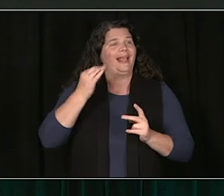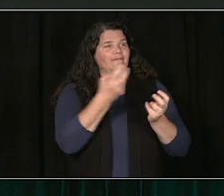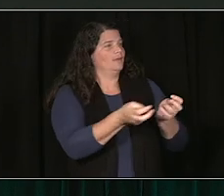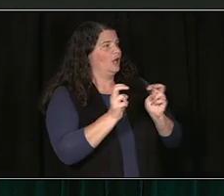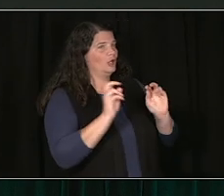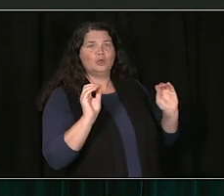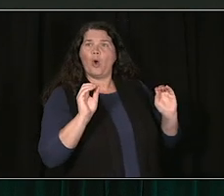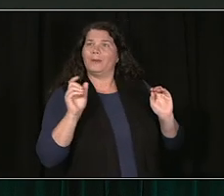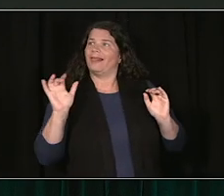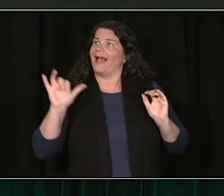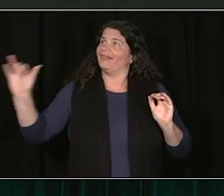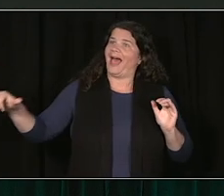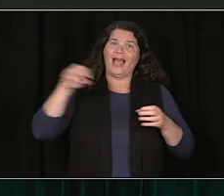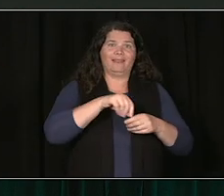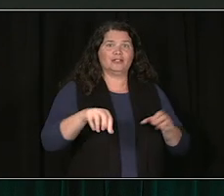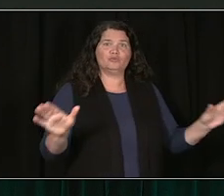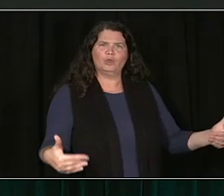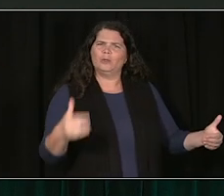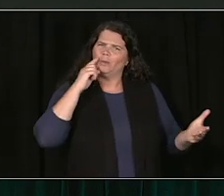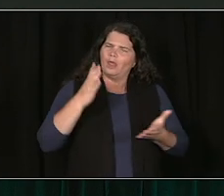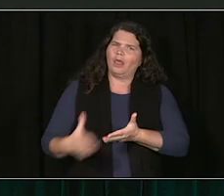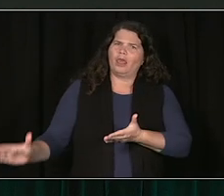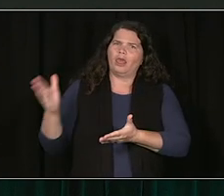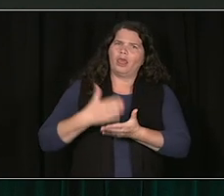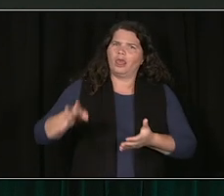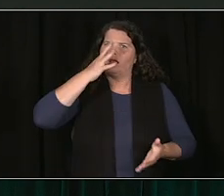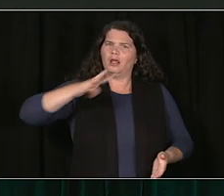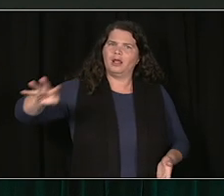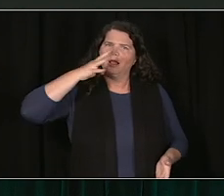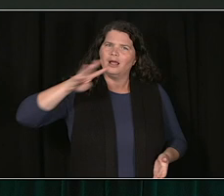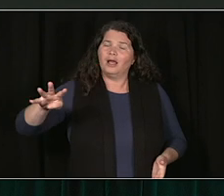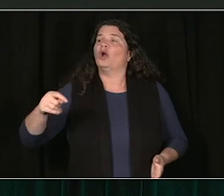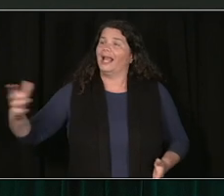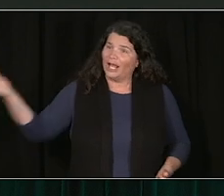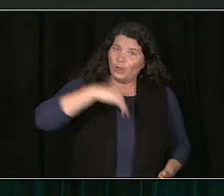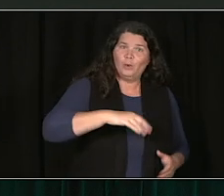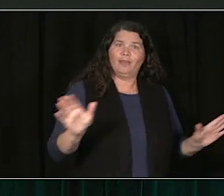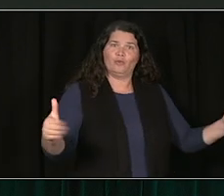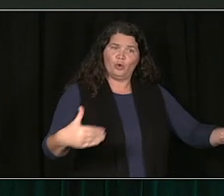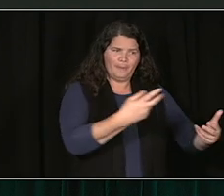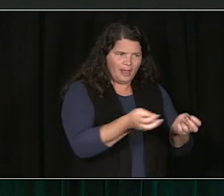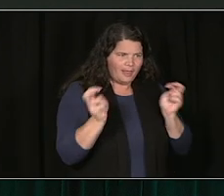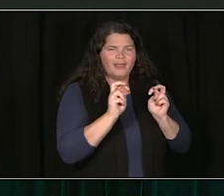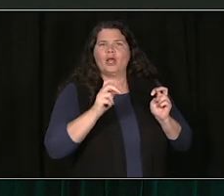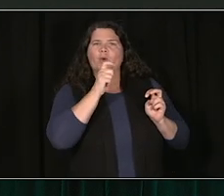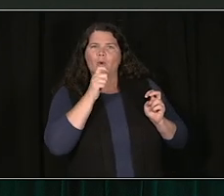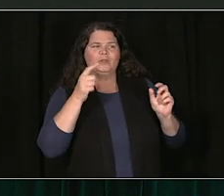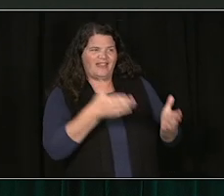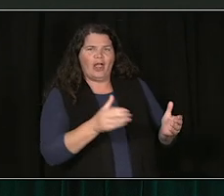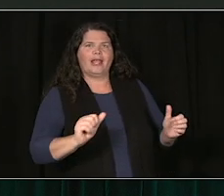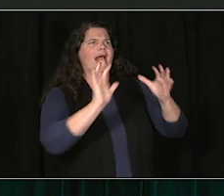And then people who might have a platform can give that platform to others because they have a voice. And so we don't need